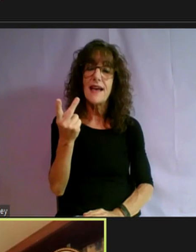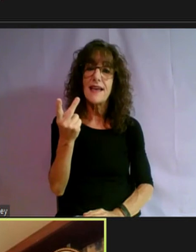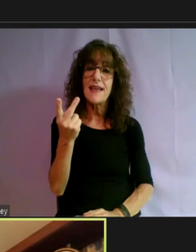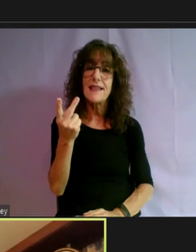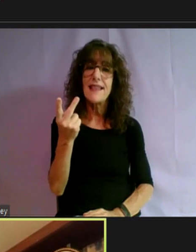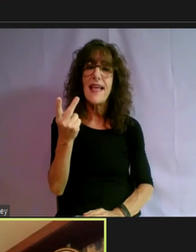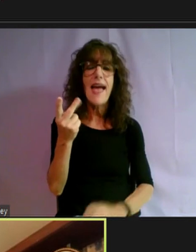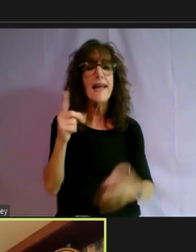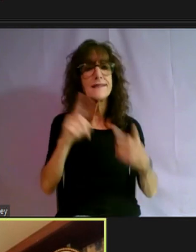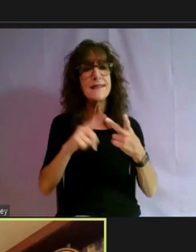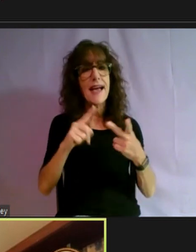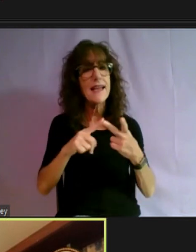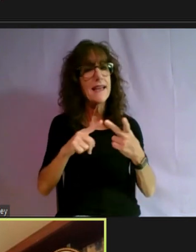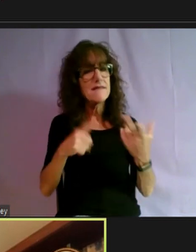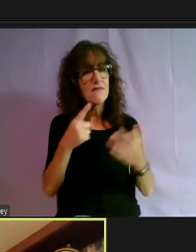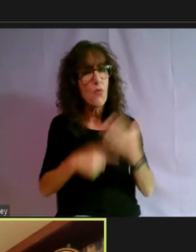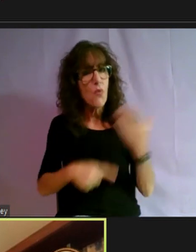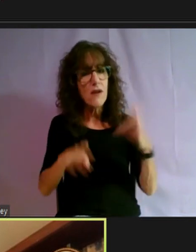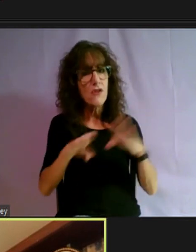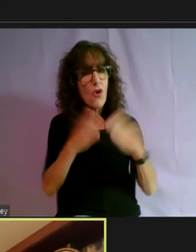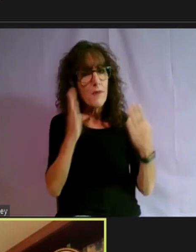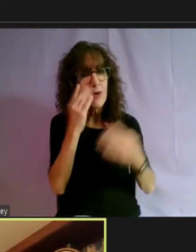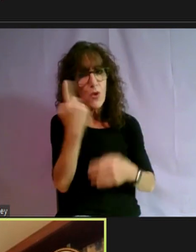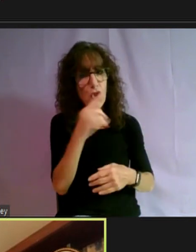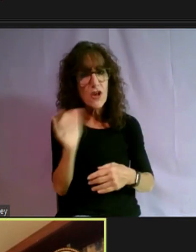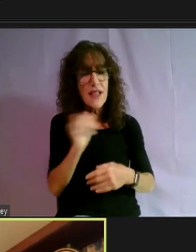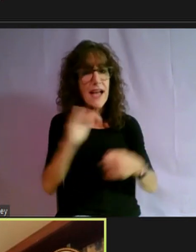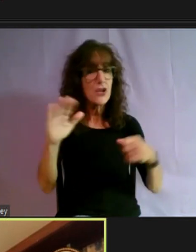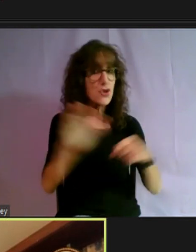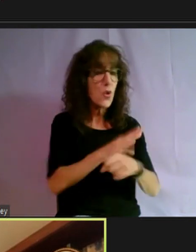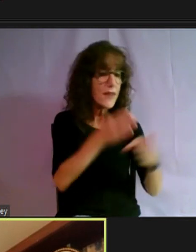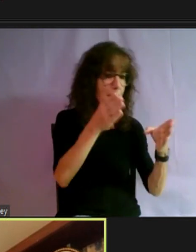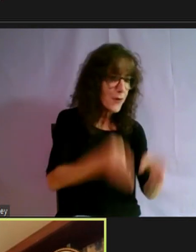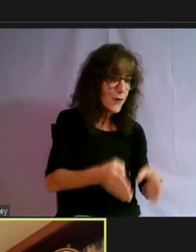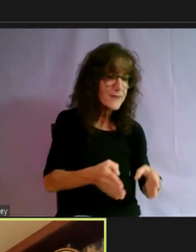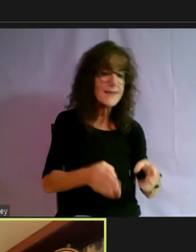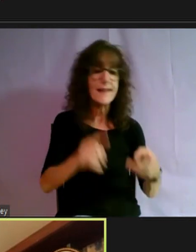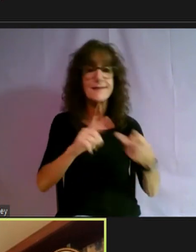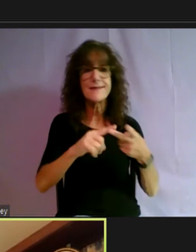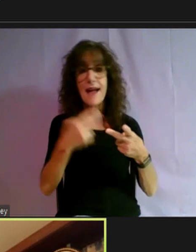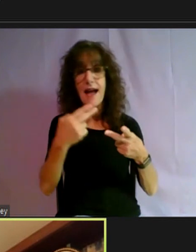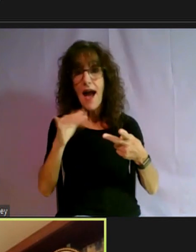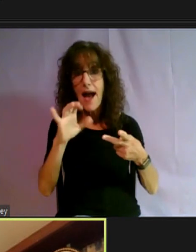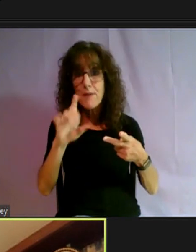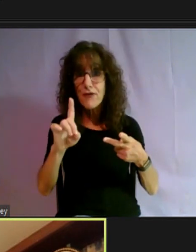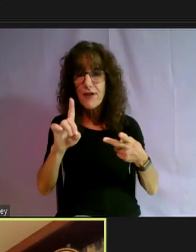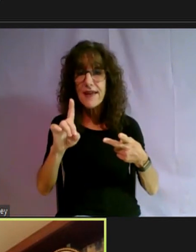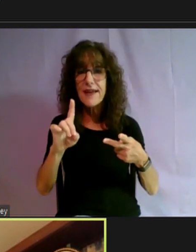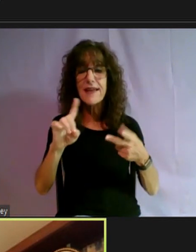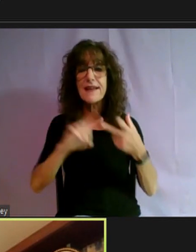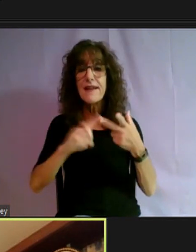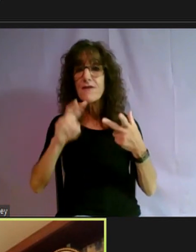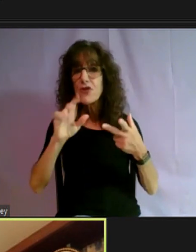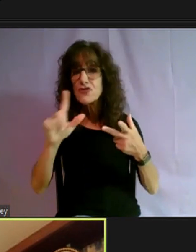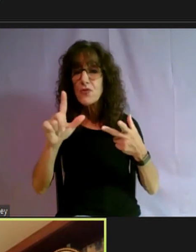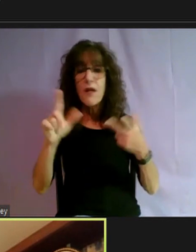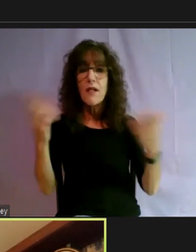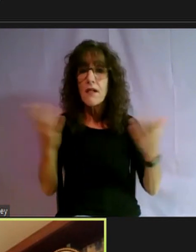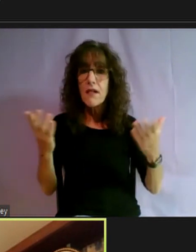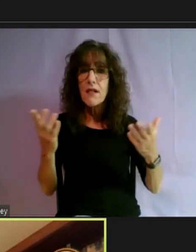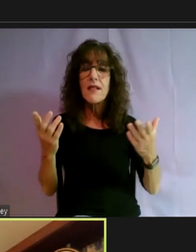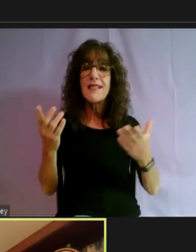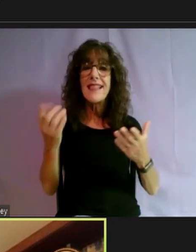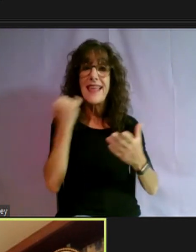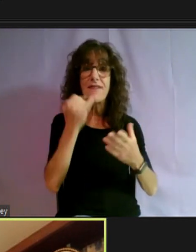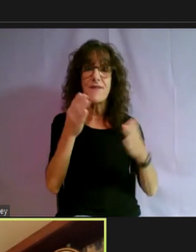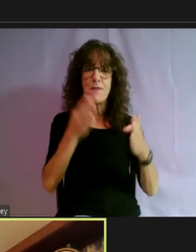do you think that opening will look like? Totally in person or hybrid or still virtual? If in person, what safety measures will be put in place? I know our middle and